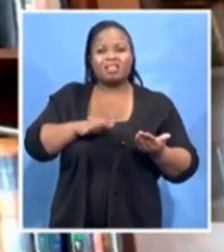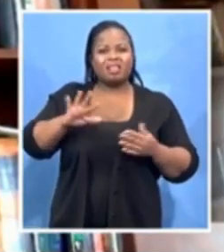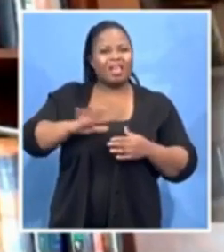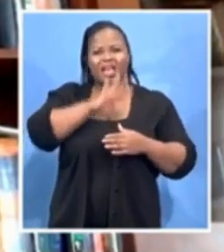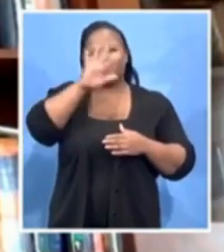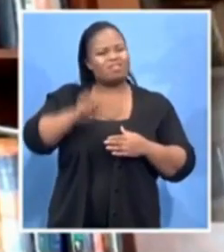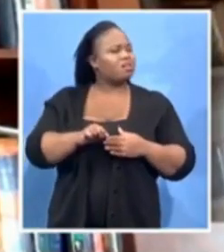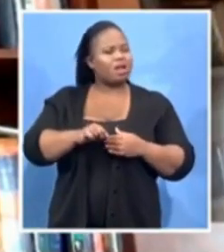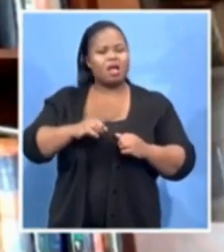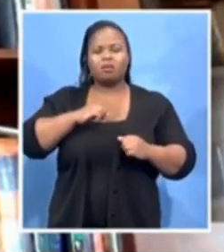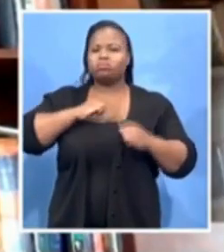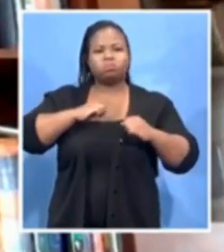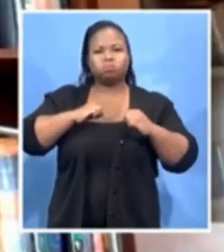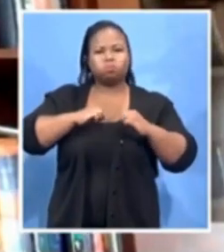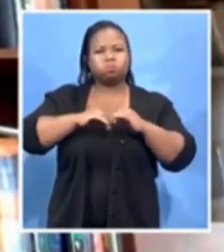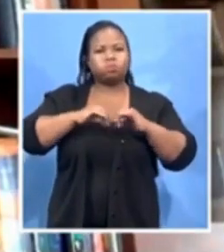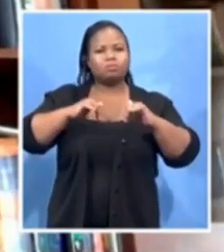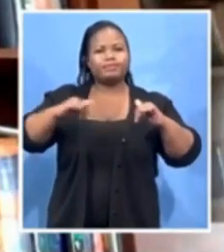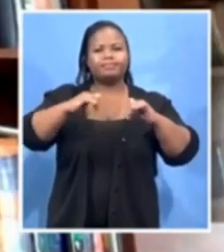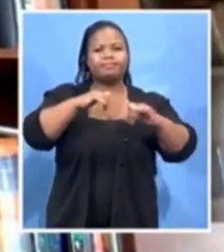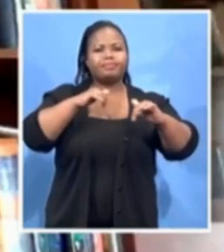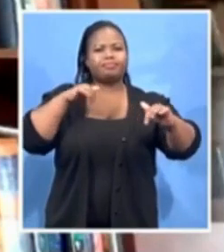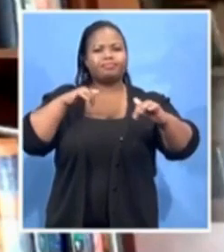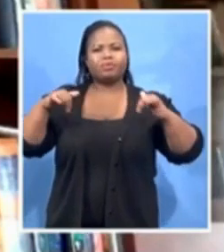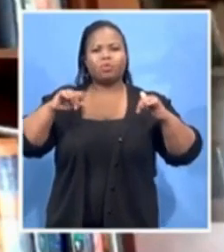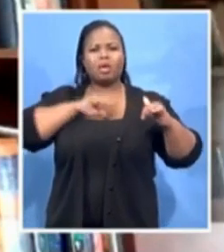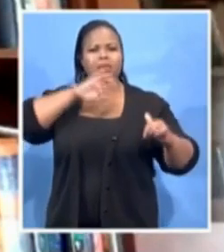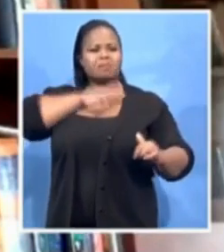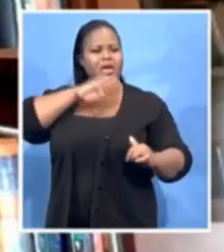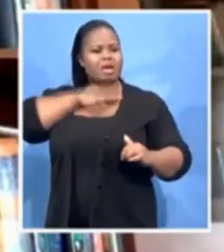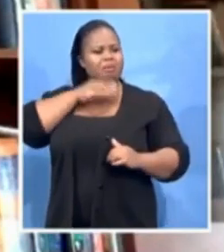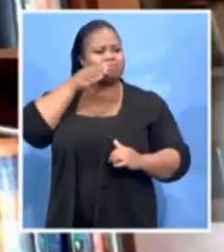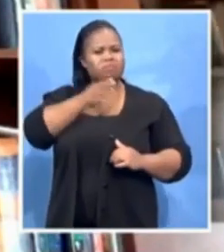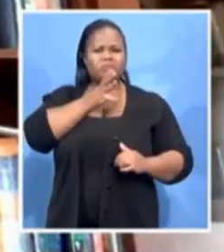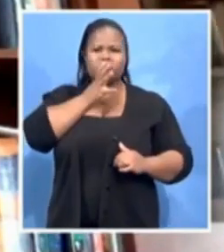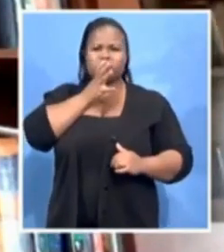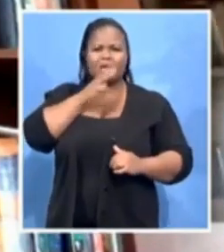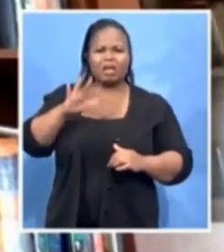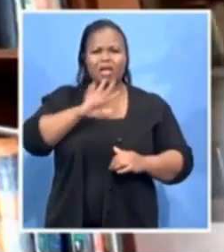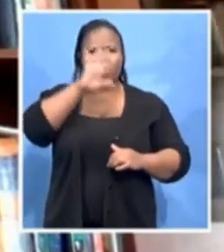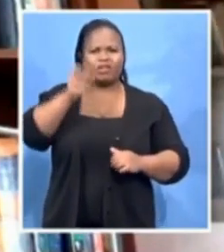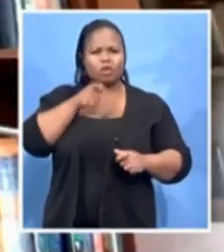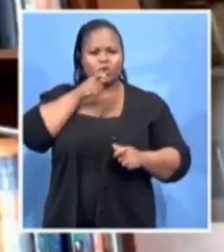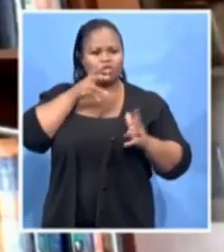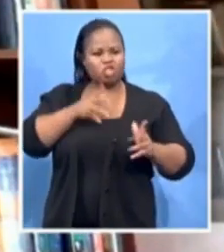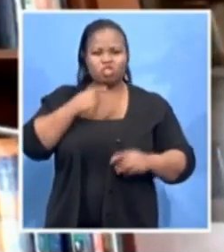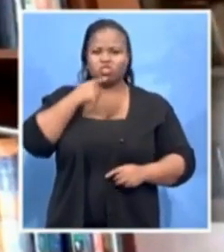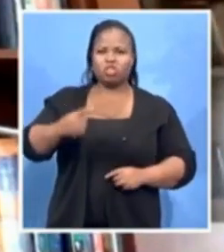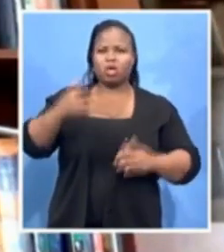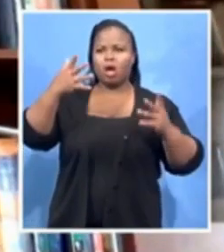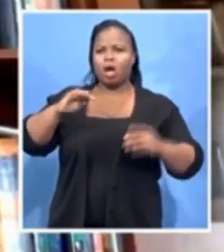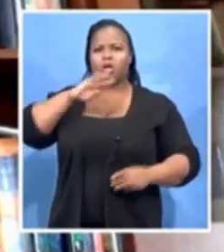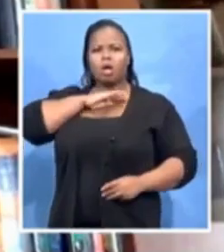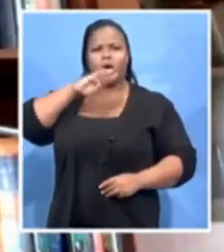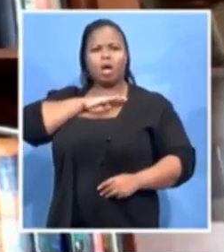the frequency of coups, and some African commentators are now beginning to say that coups were as frequent as breakfast in